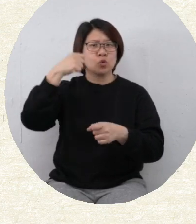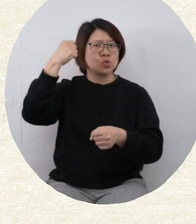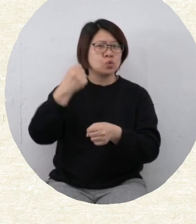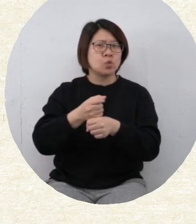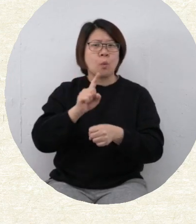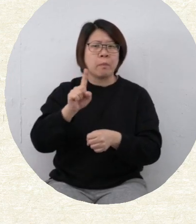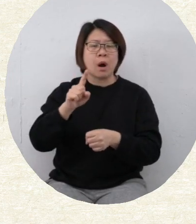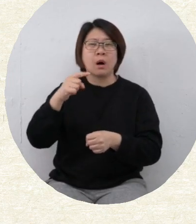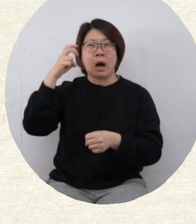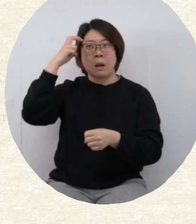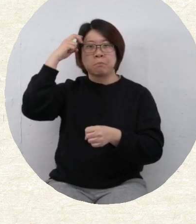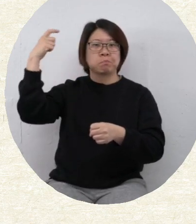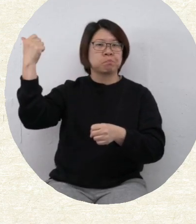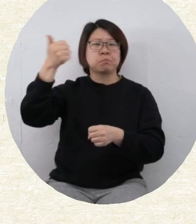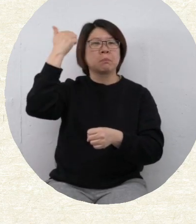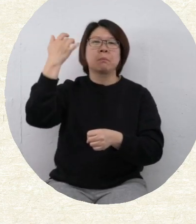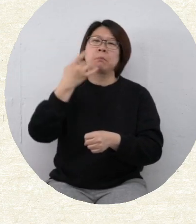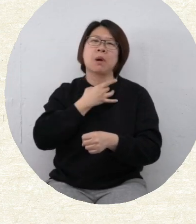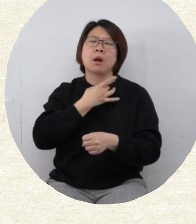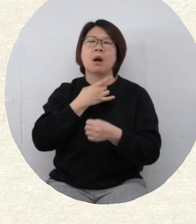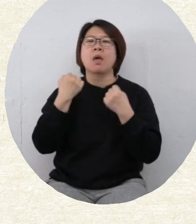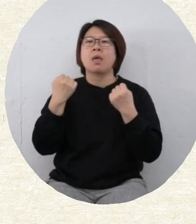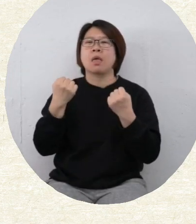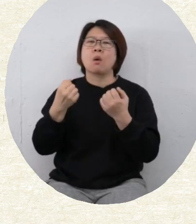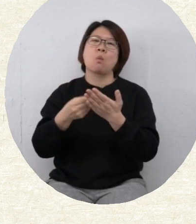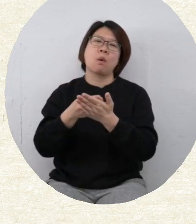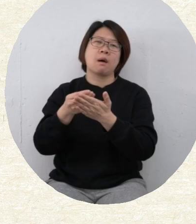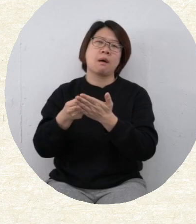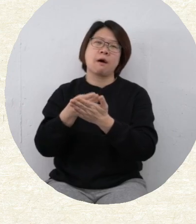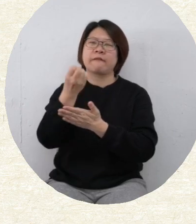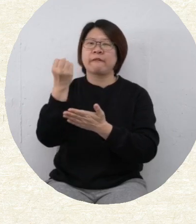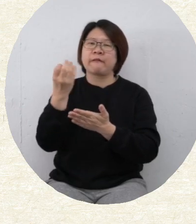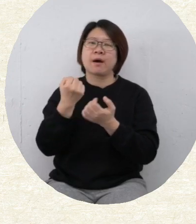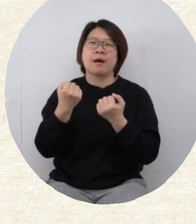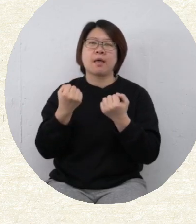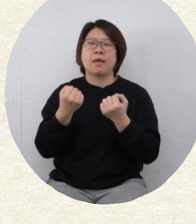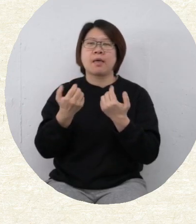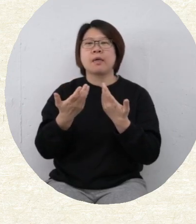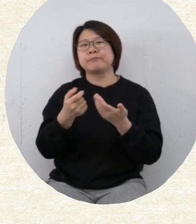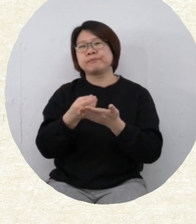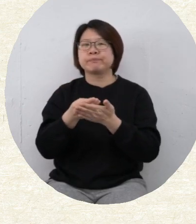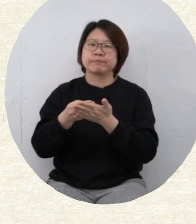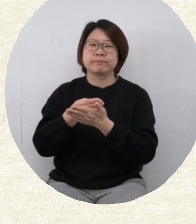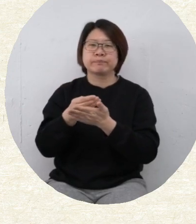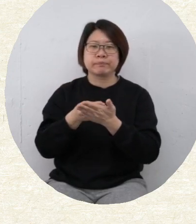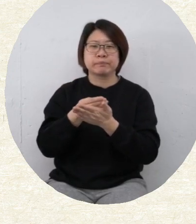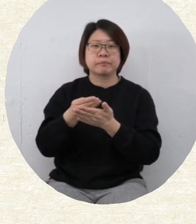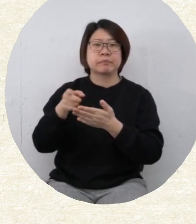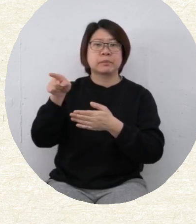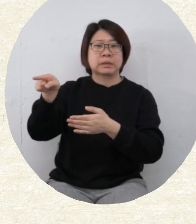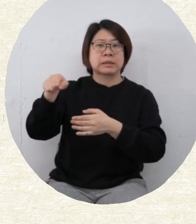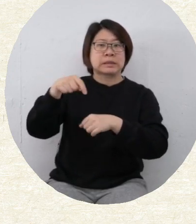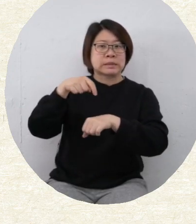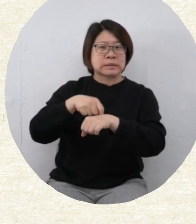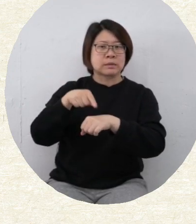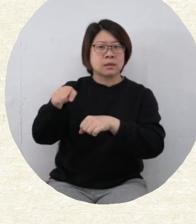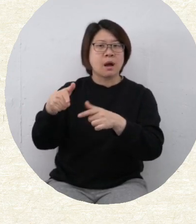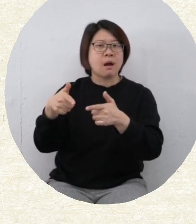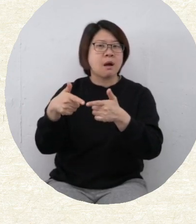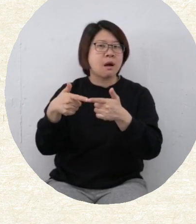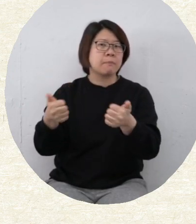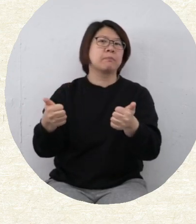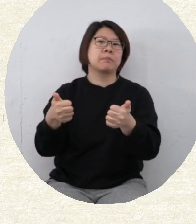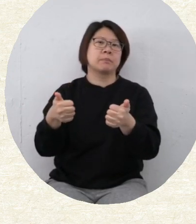and that could take years, just drawing and thinking about it and doodling. And then when I was in Japan